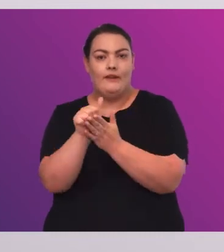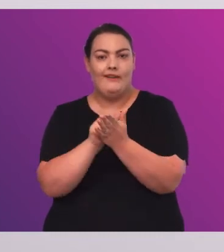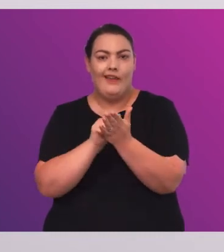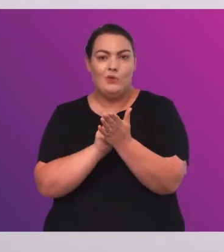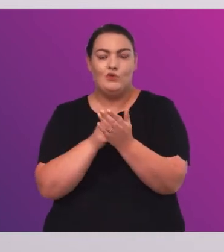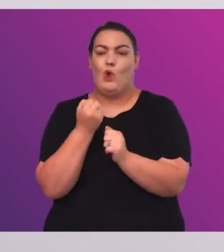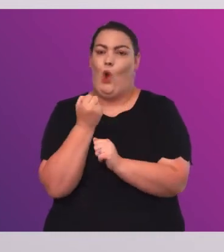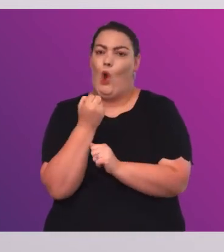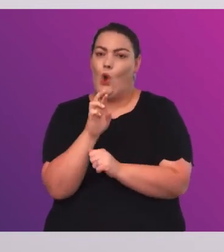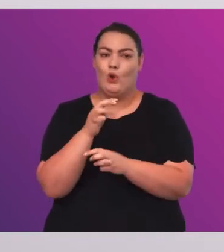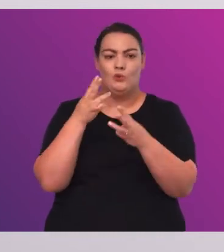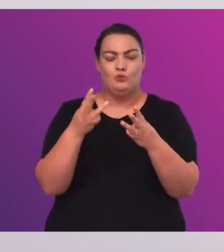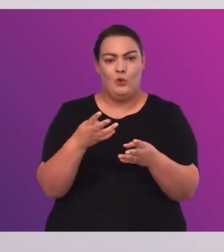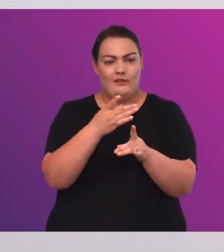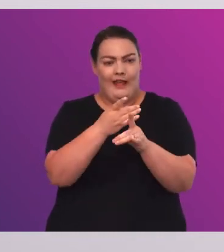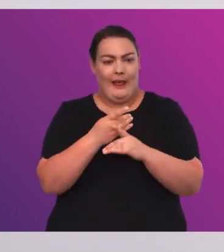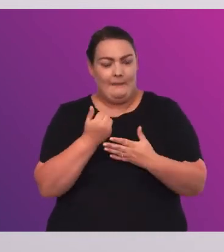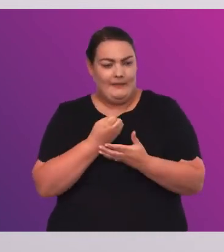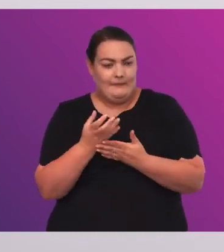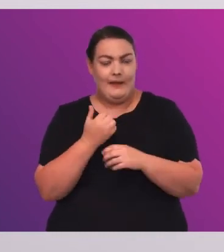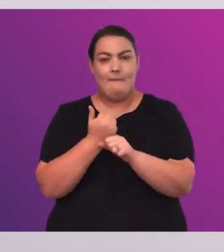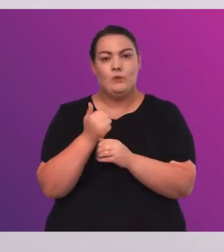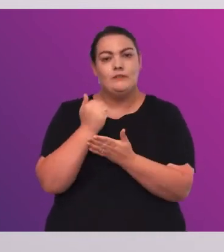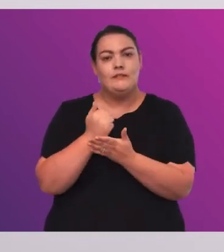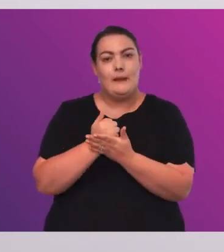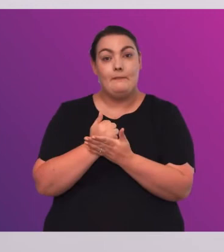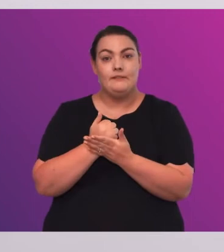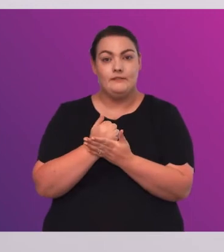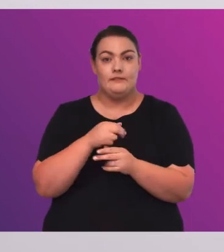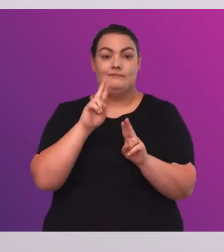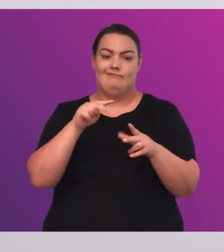their help going through your bank statements.